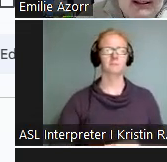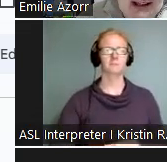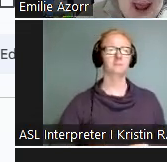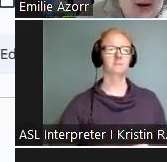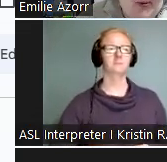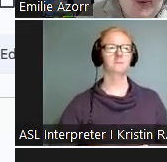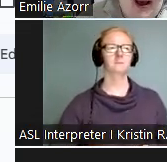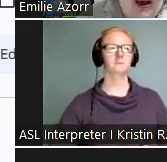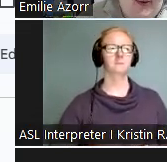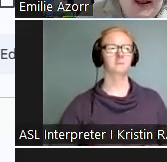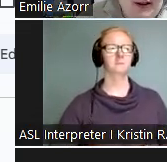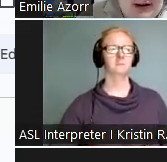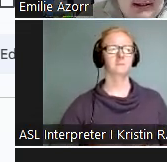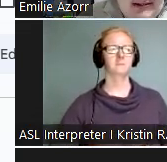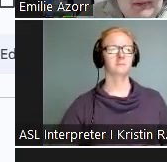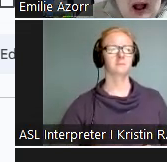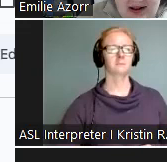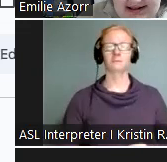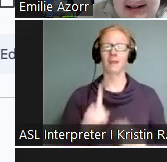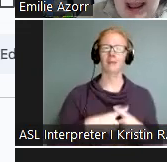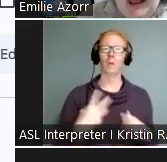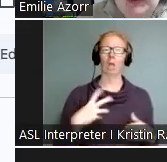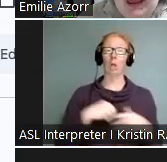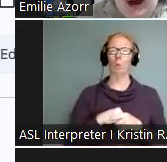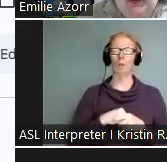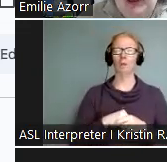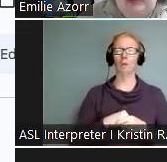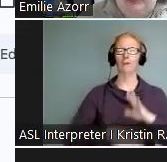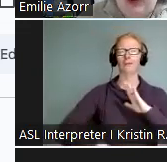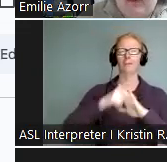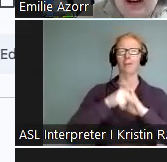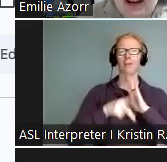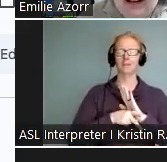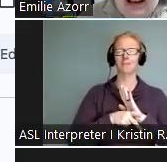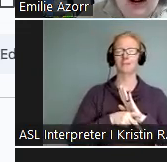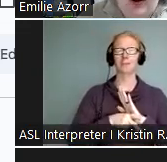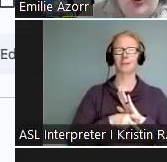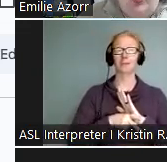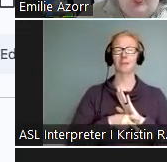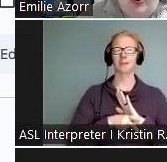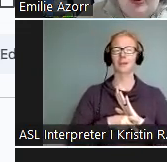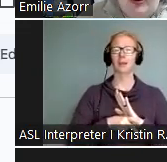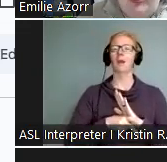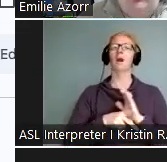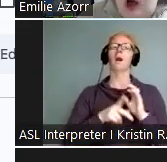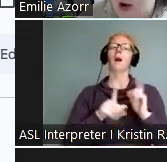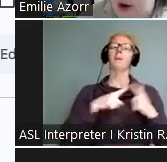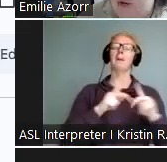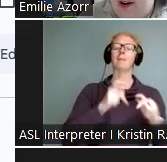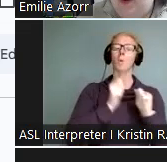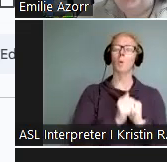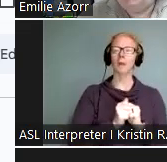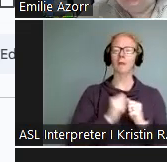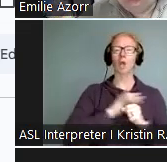And then once again, we included, does the policy take into account people with COVID-19 or